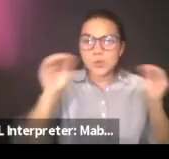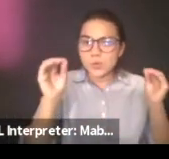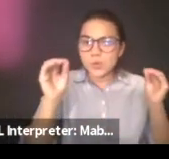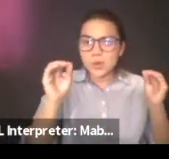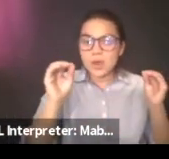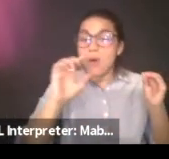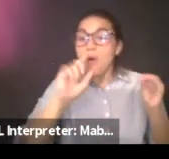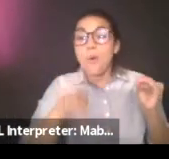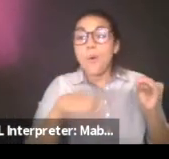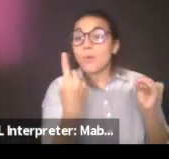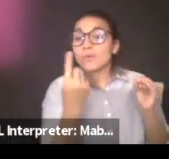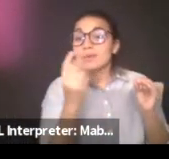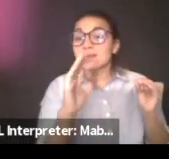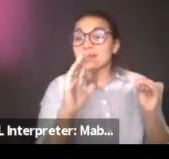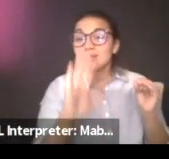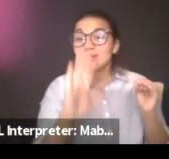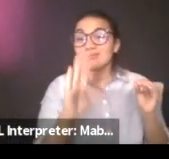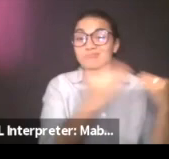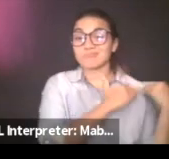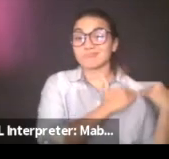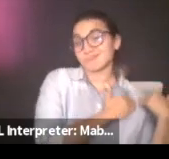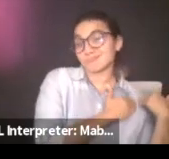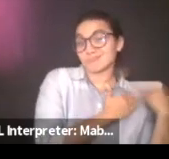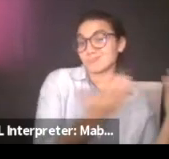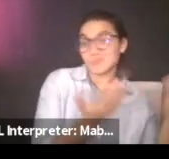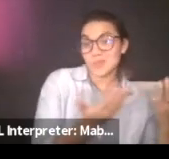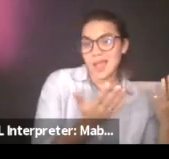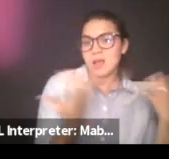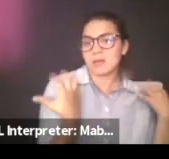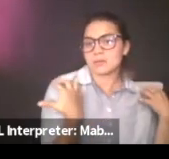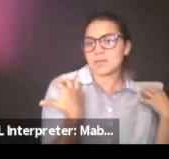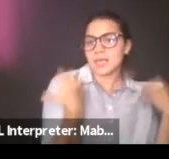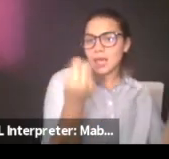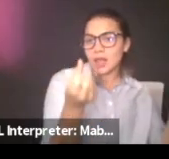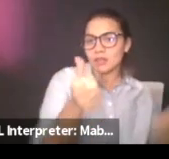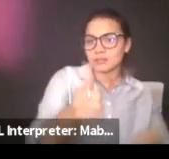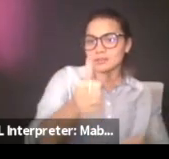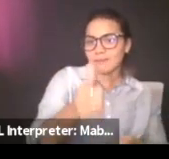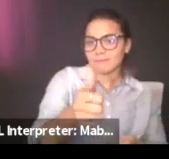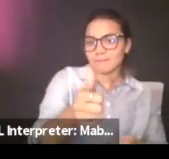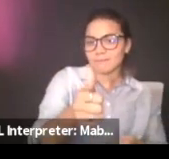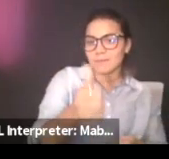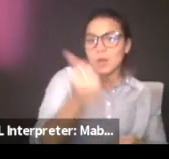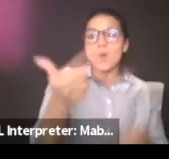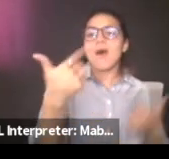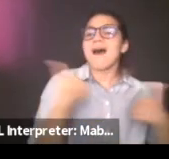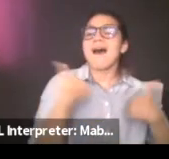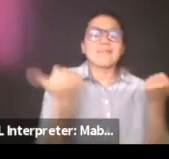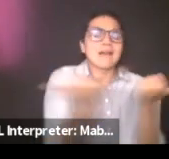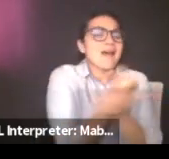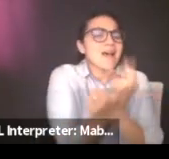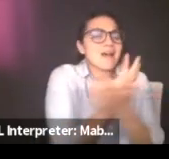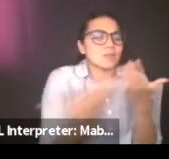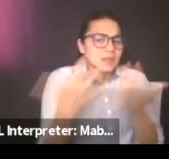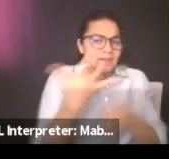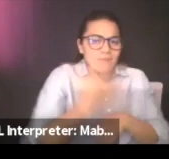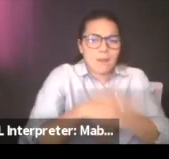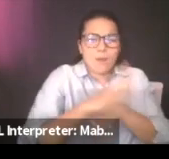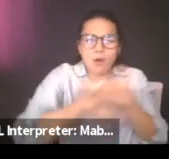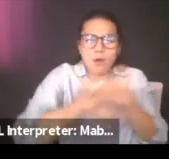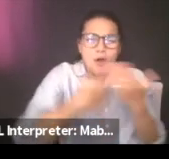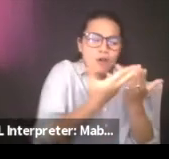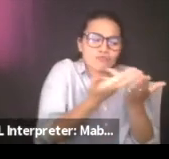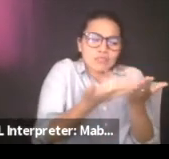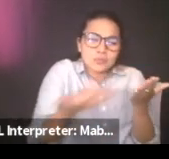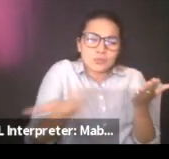yourself, and you have a bottomless toolbox with every spiritual and material resource you need to support your healing, what's in the